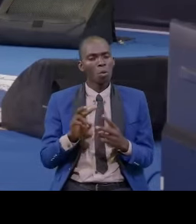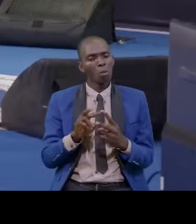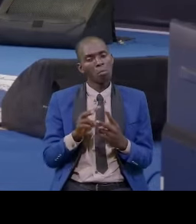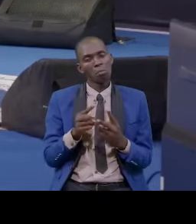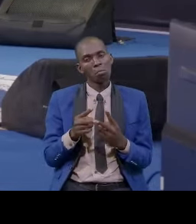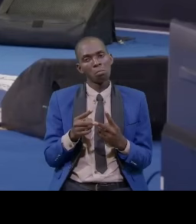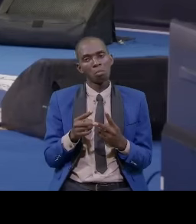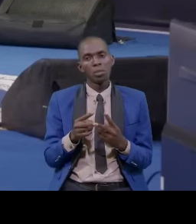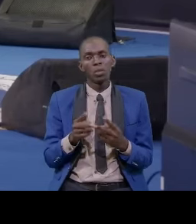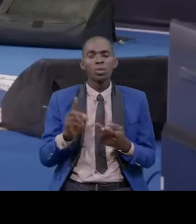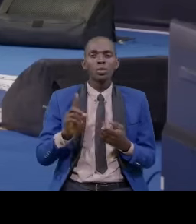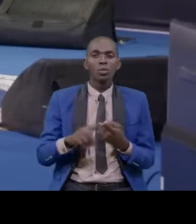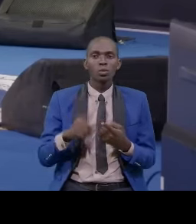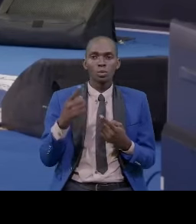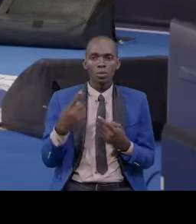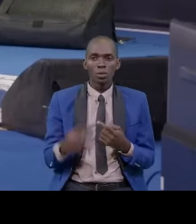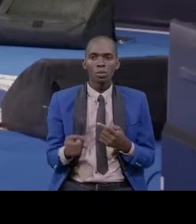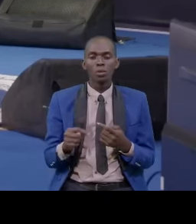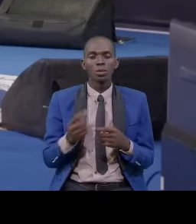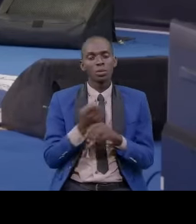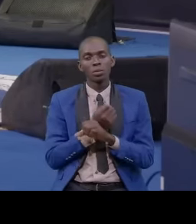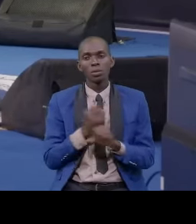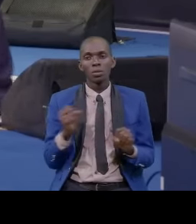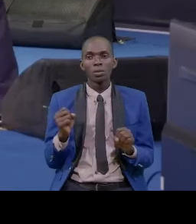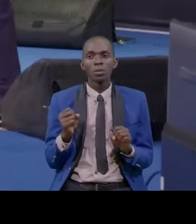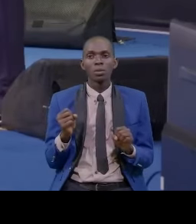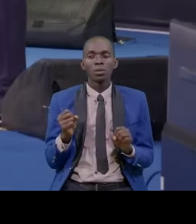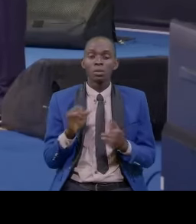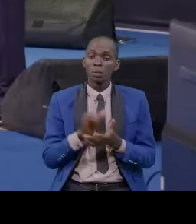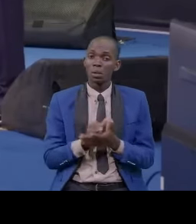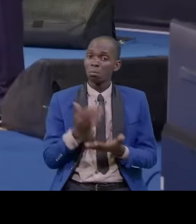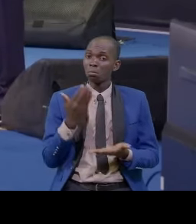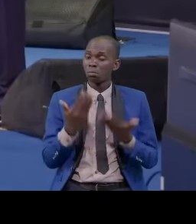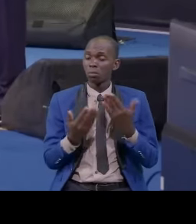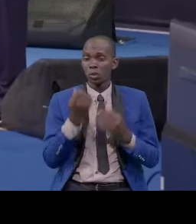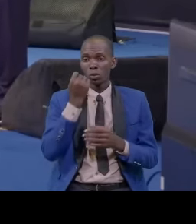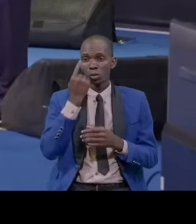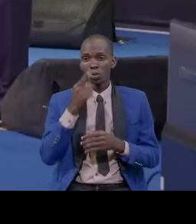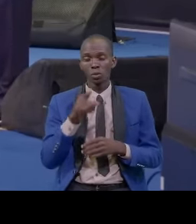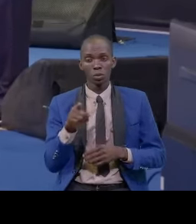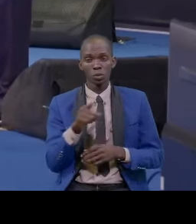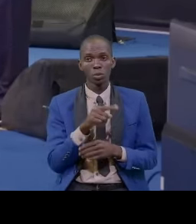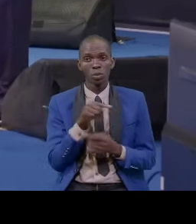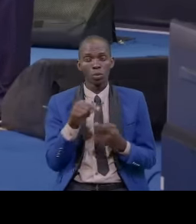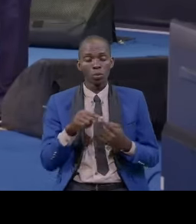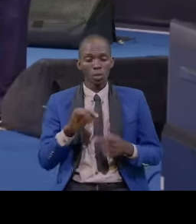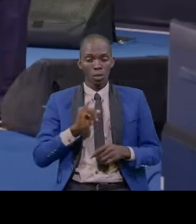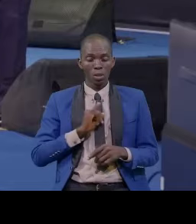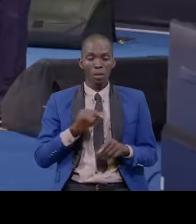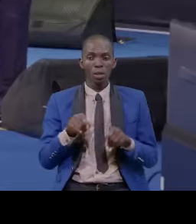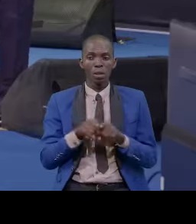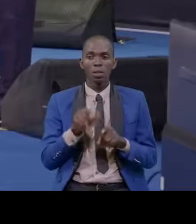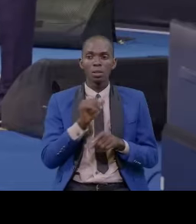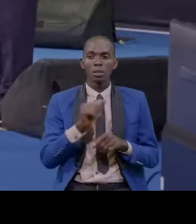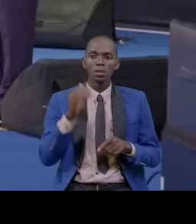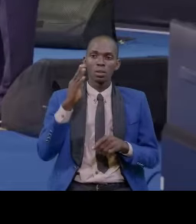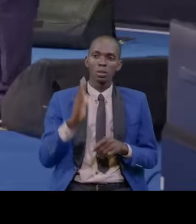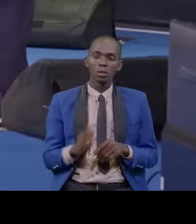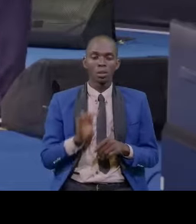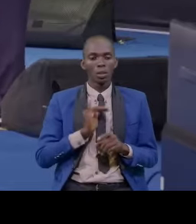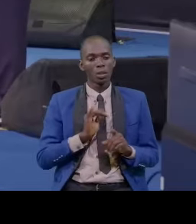into salvation. That may surprise you. When I, as a teacher, I go to a class